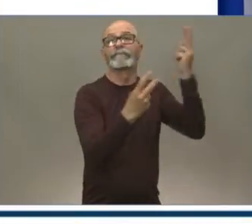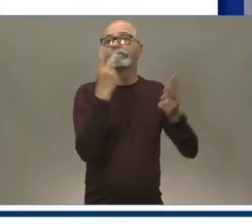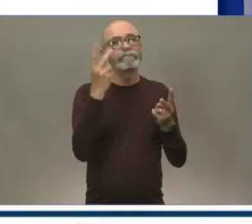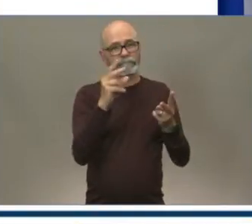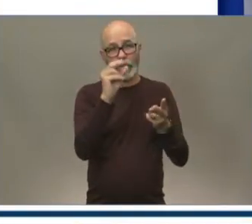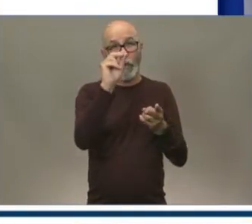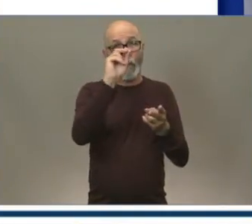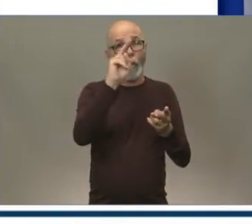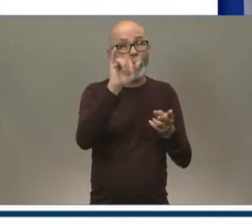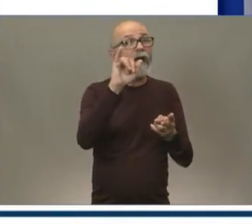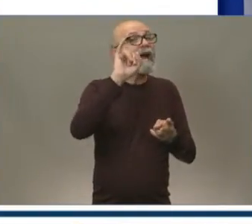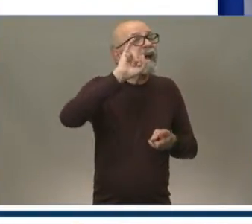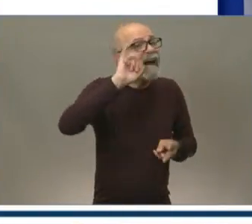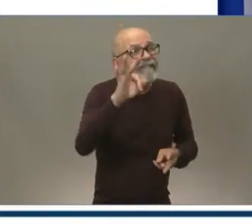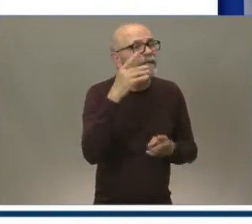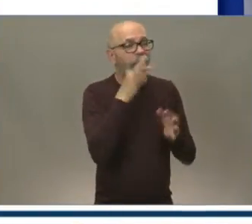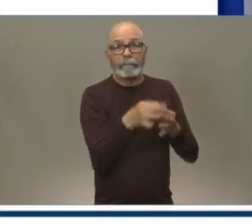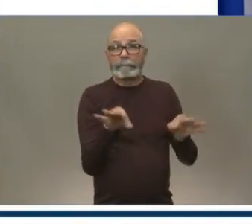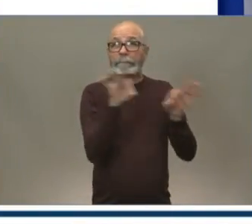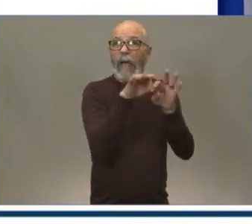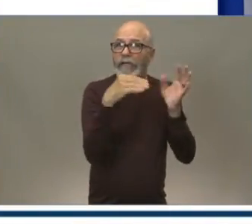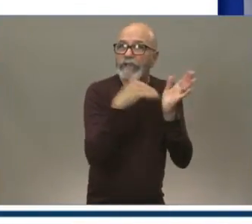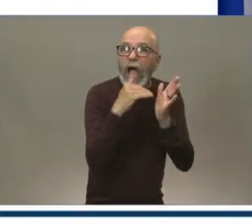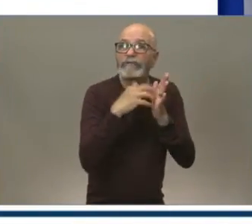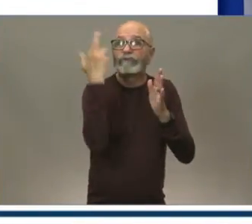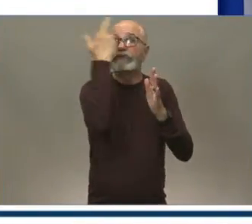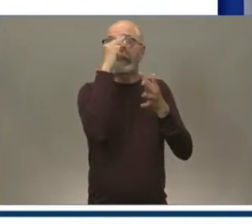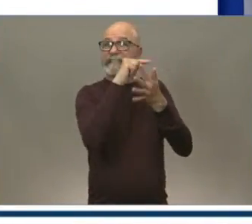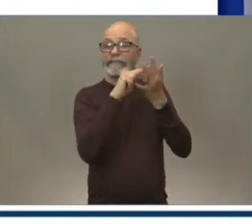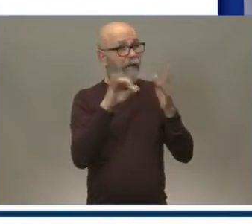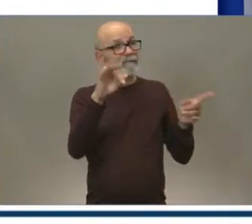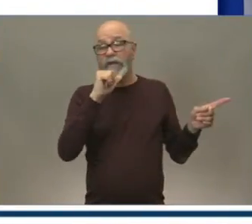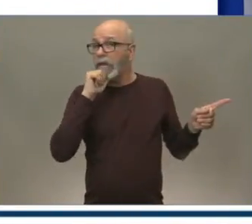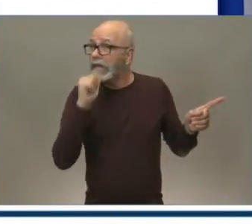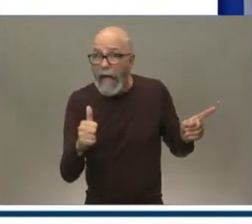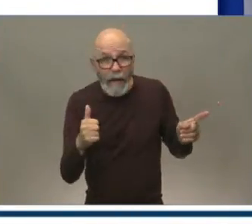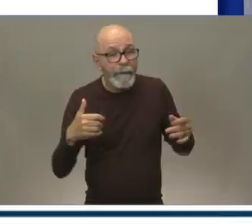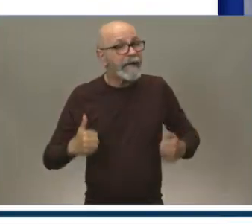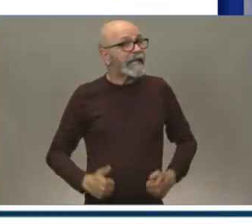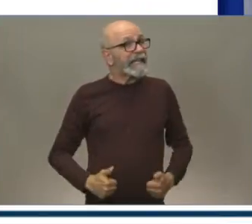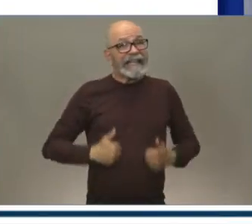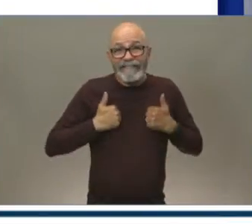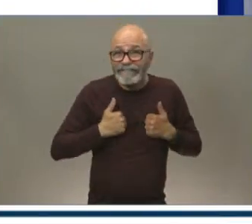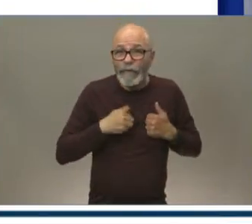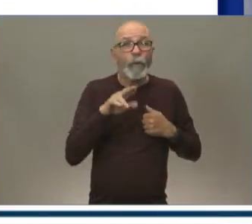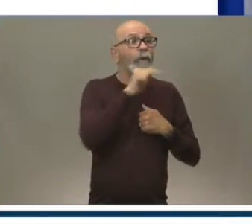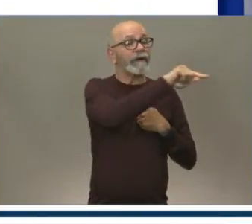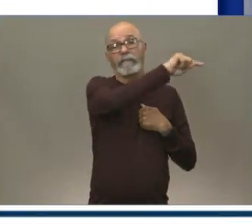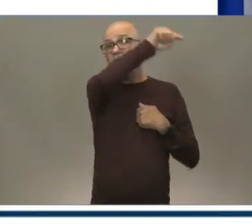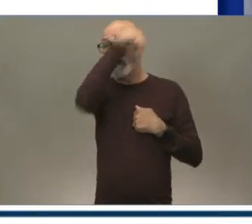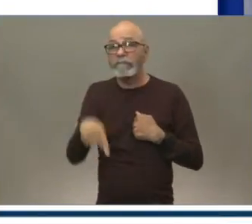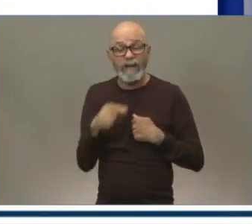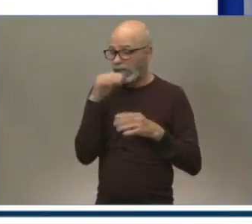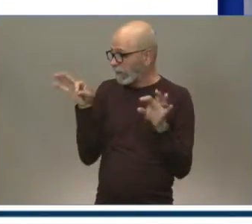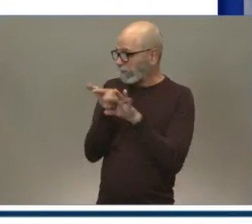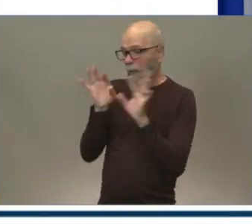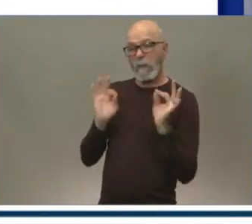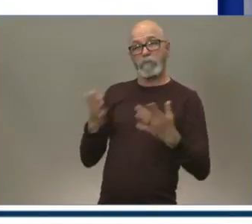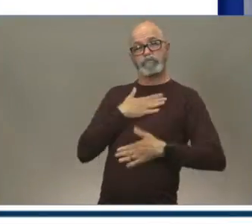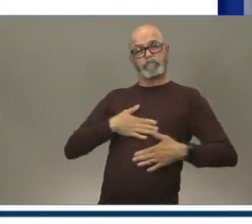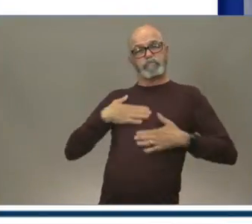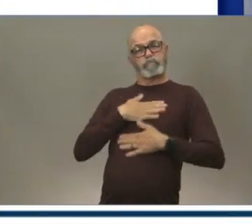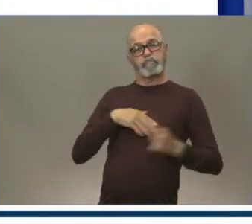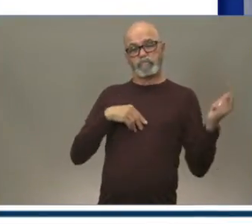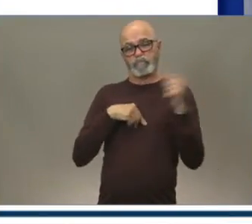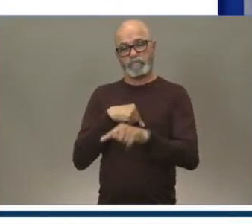not a permanent resident of Nova Scotia and your travel here is not essential, you cannot come here. Our COVID website will have more detail